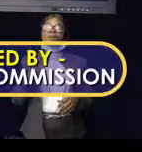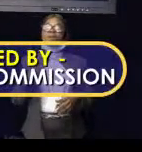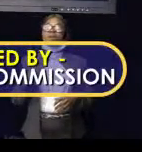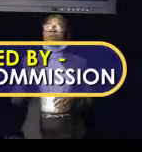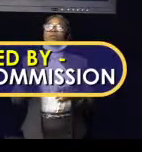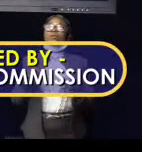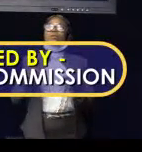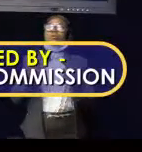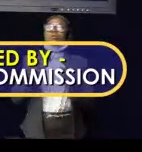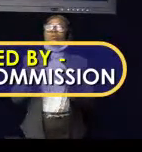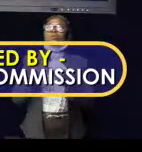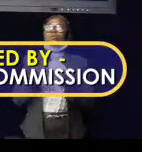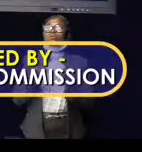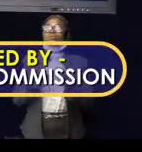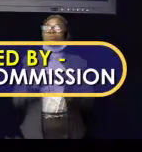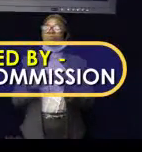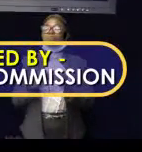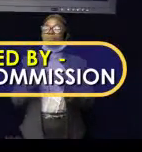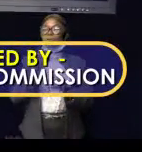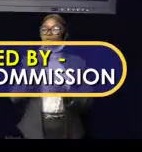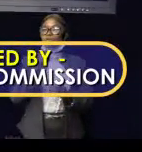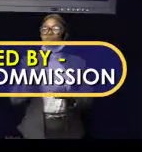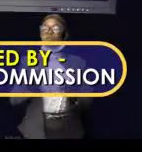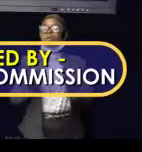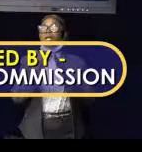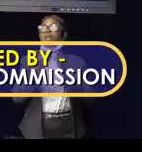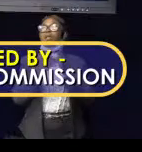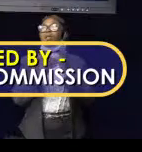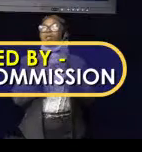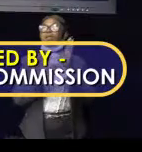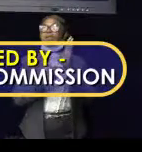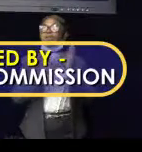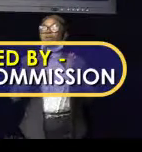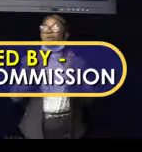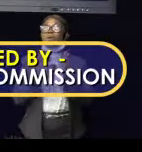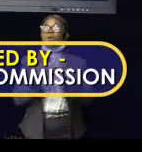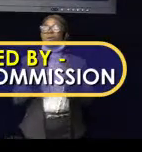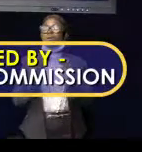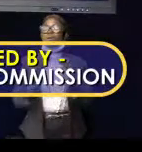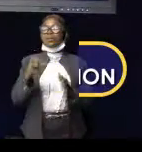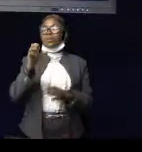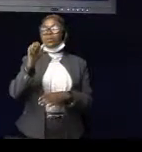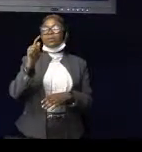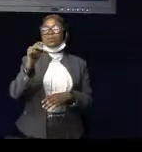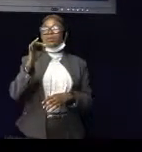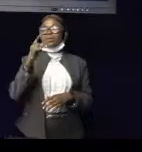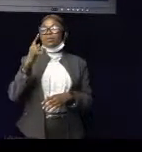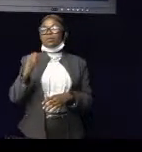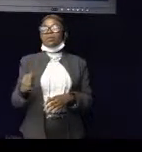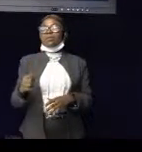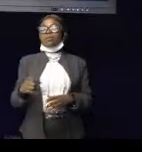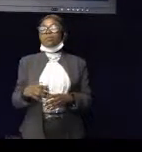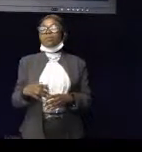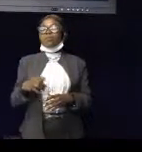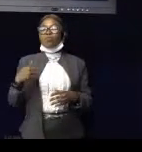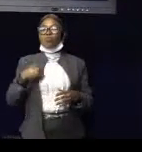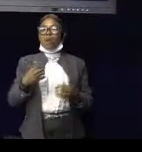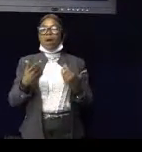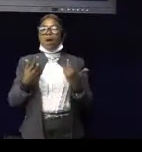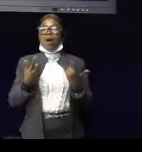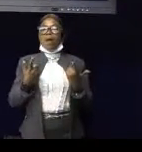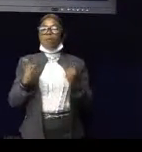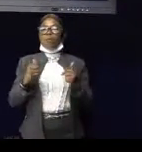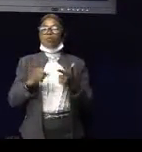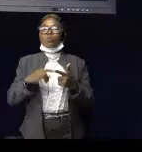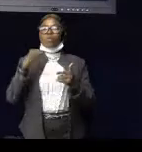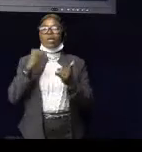gonorrhea, syphilis, herpes, hepatitis, HIV/AIDS. We have come to the